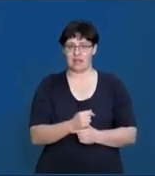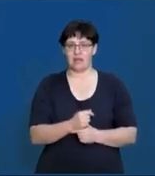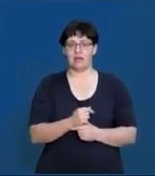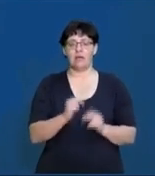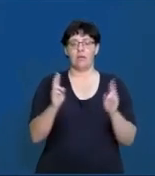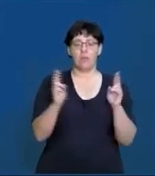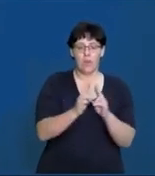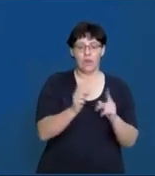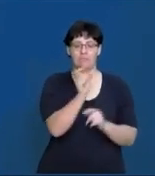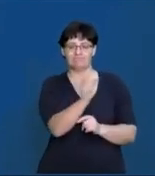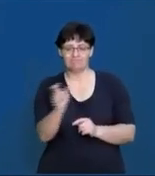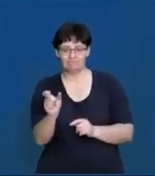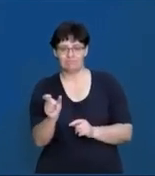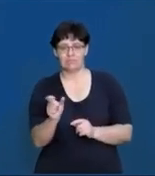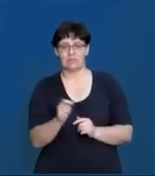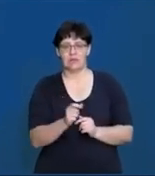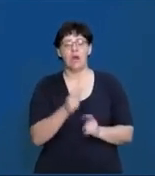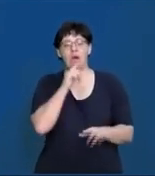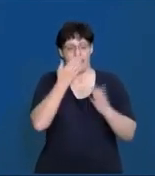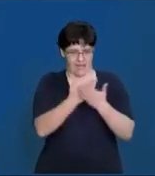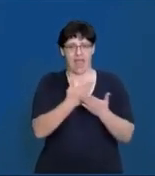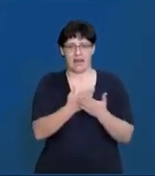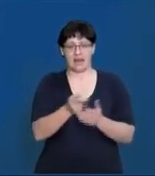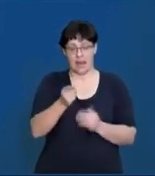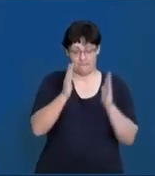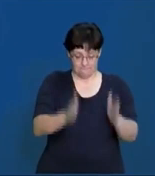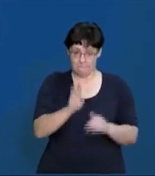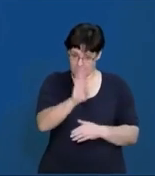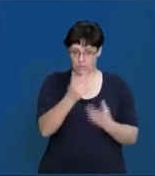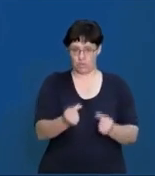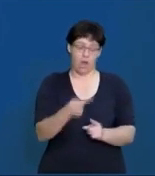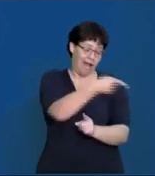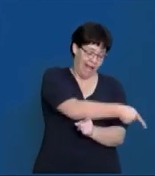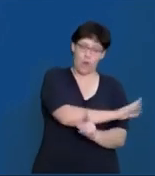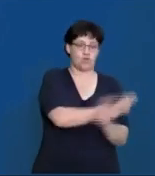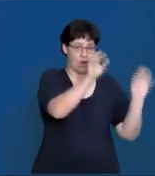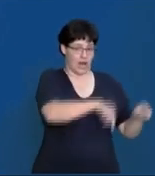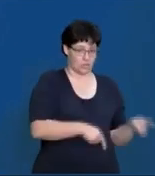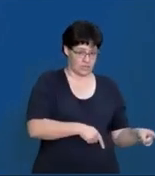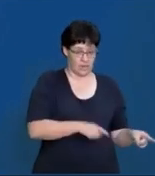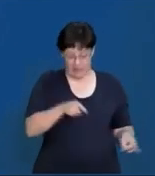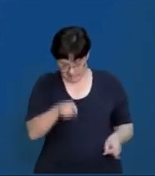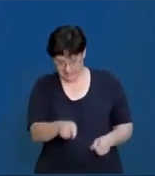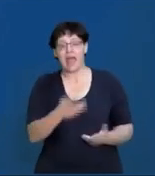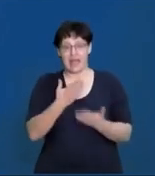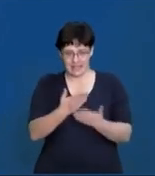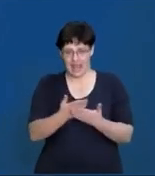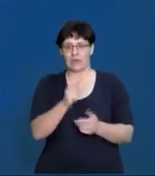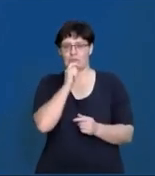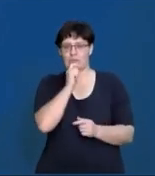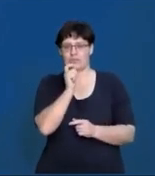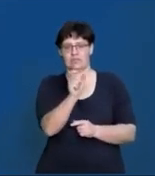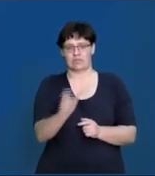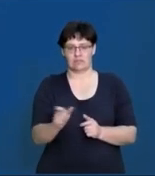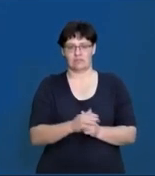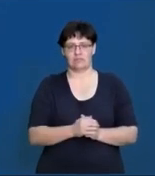that abbreviations and acronyms are permitted in section B. It's only in section A where you cannot use